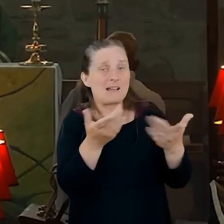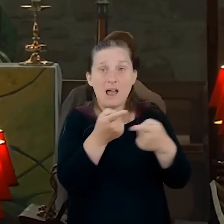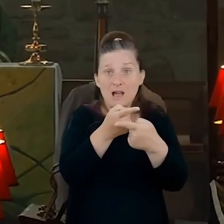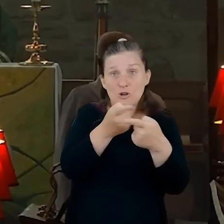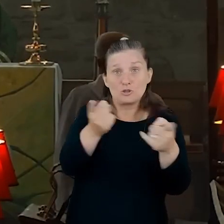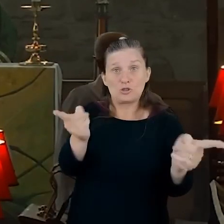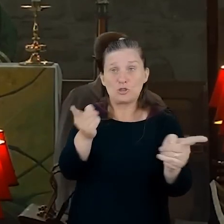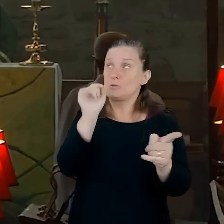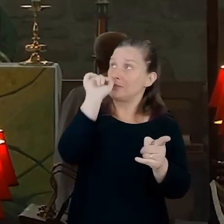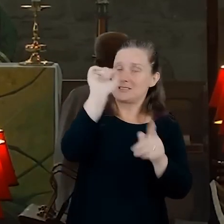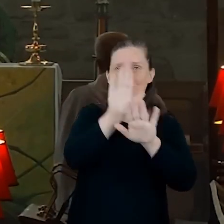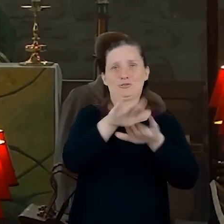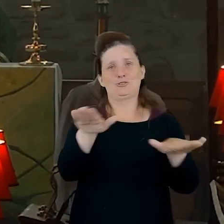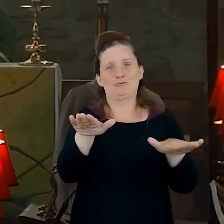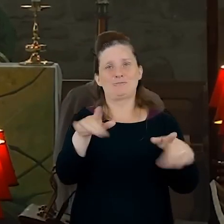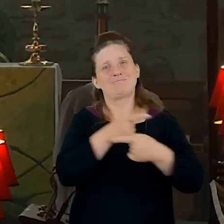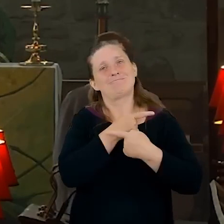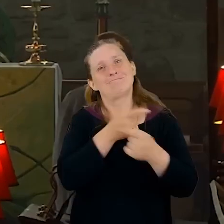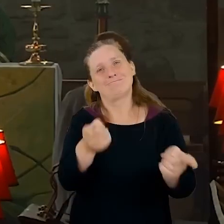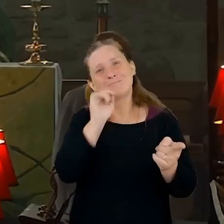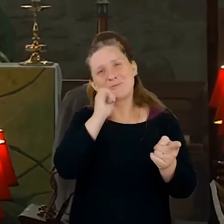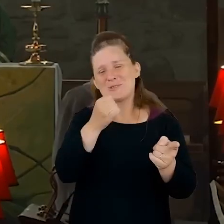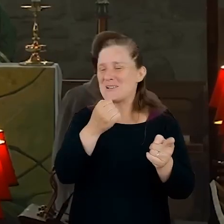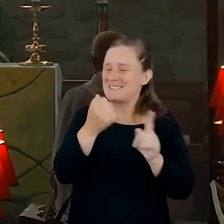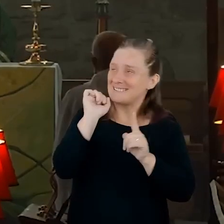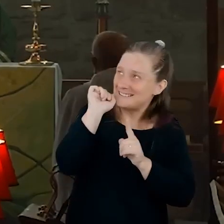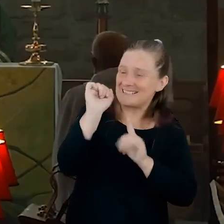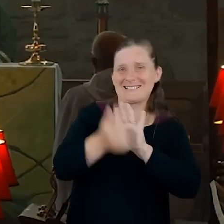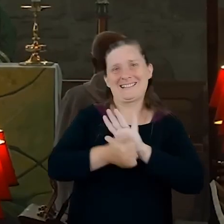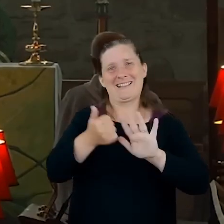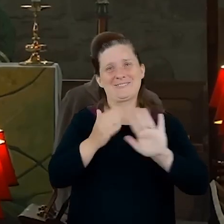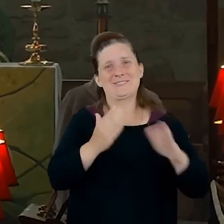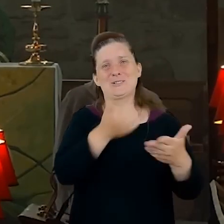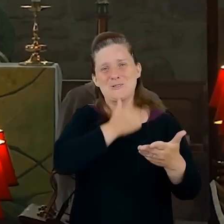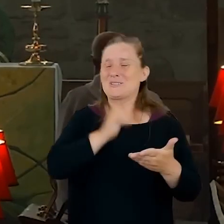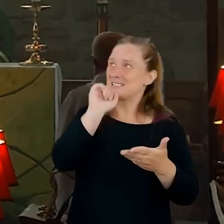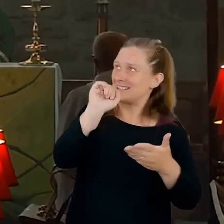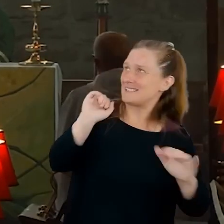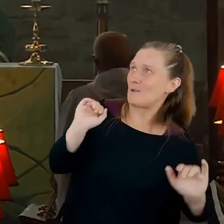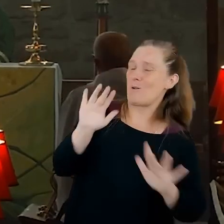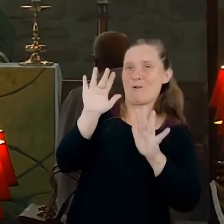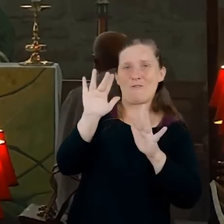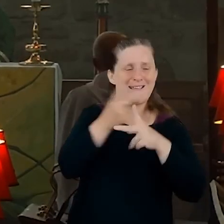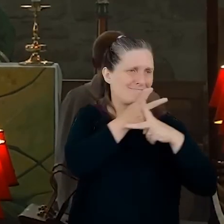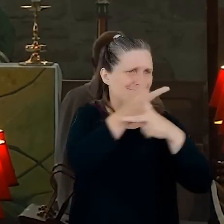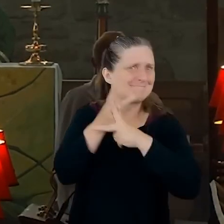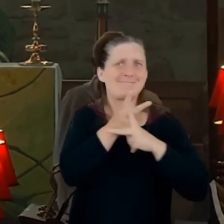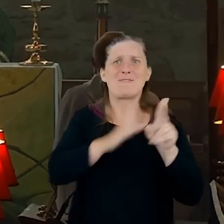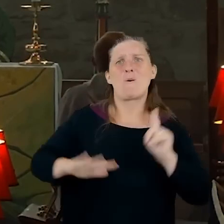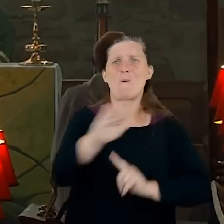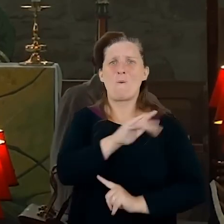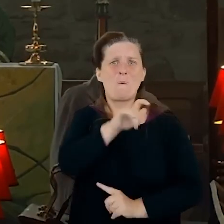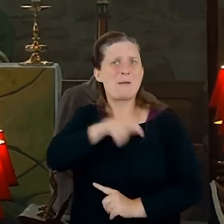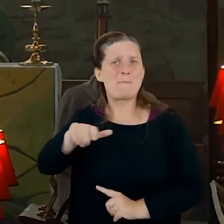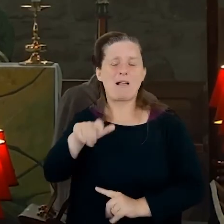created and upon you, his children, that you may use his gifts to his glory and the welfare of